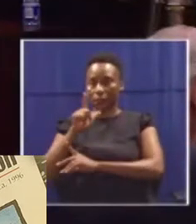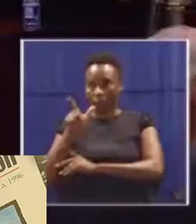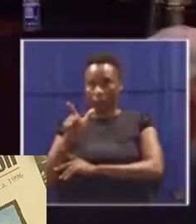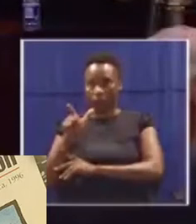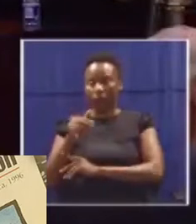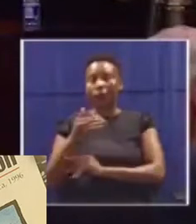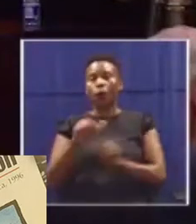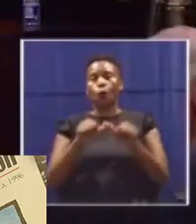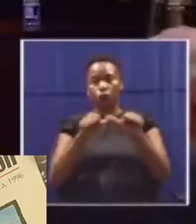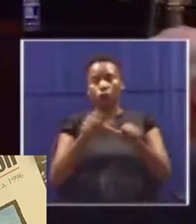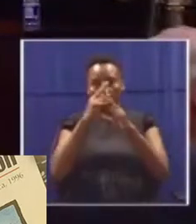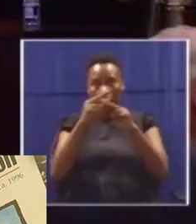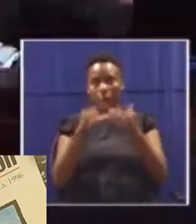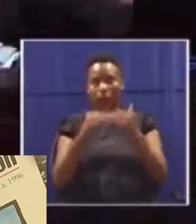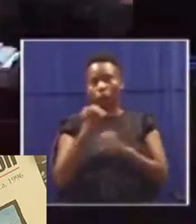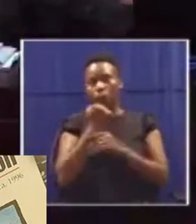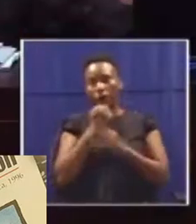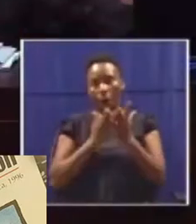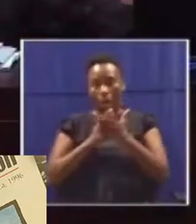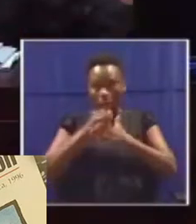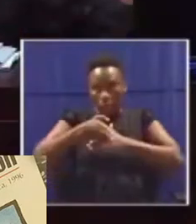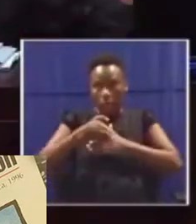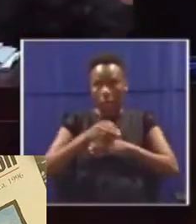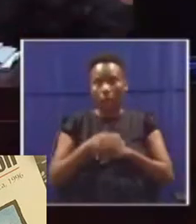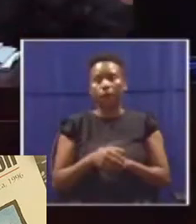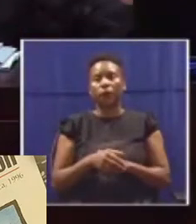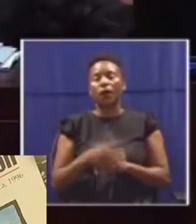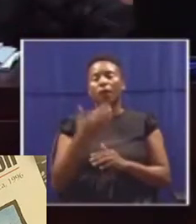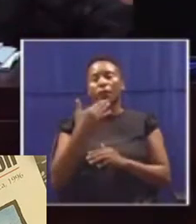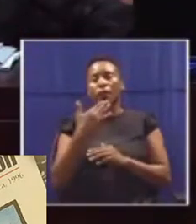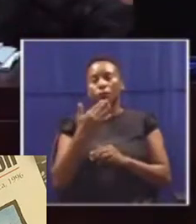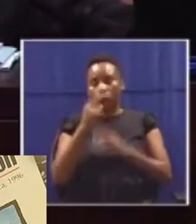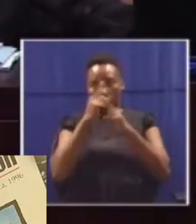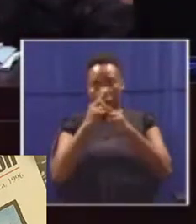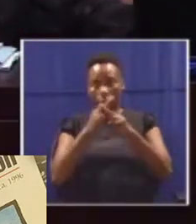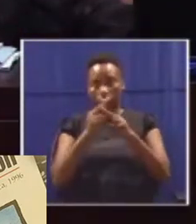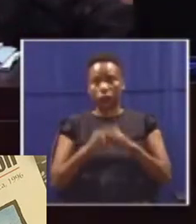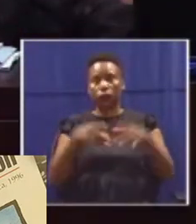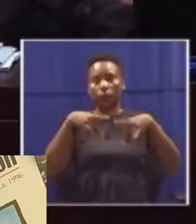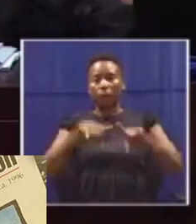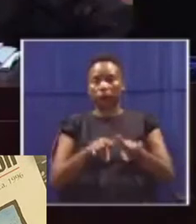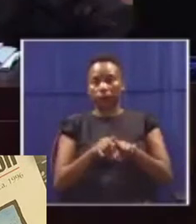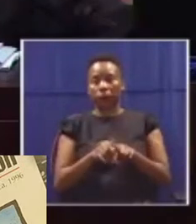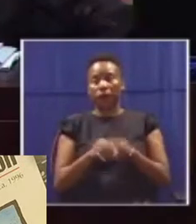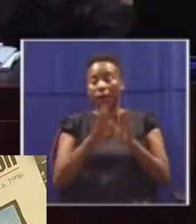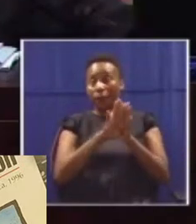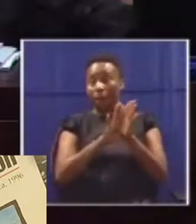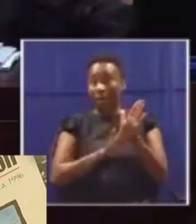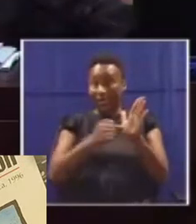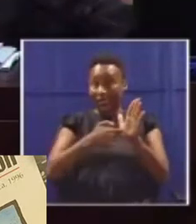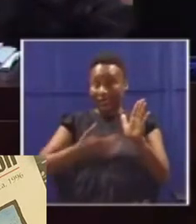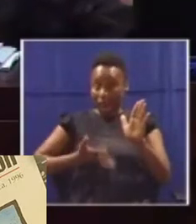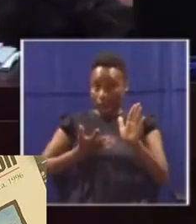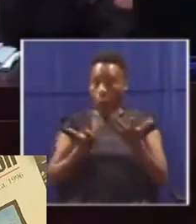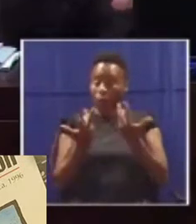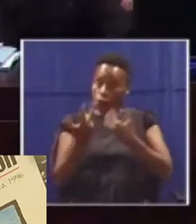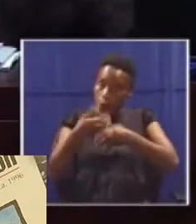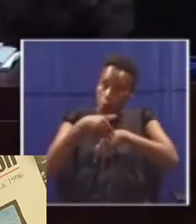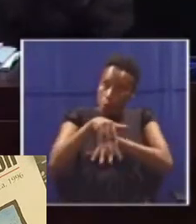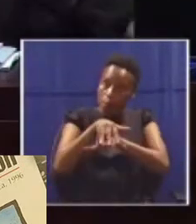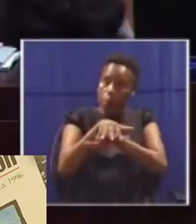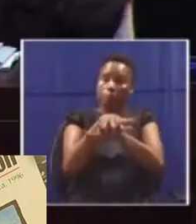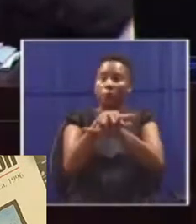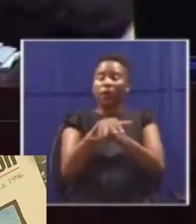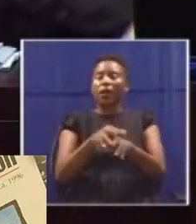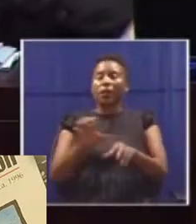and my apology for the interruption. Thank you, Honorable Chairperson. The bill seeks to incorporate into